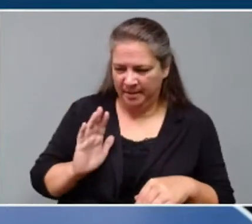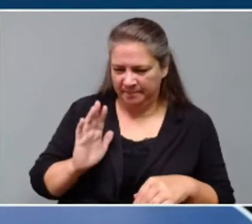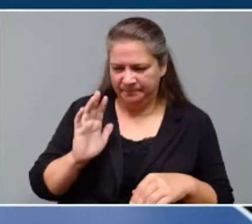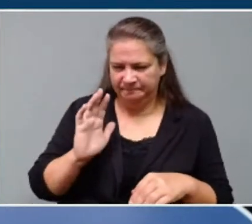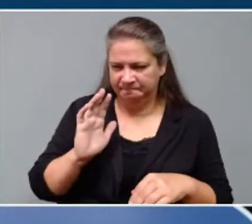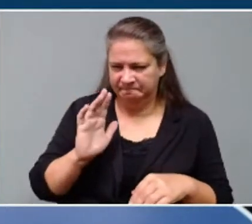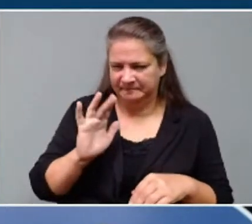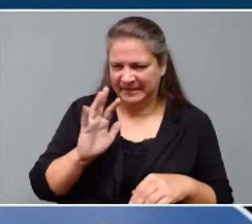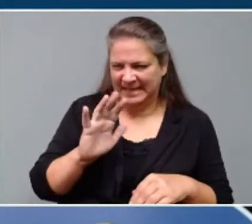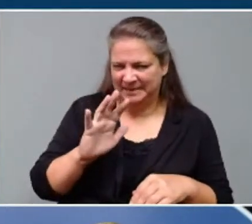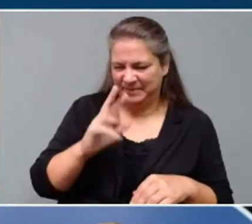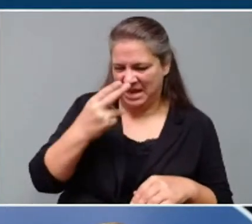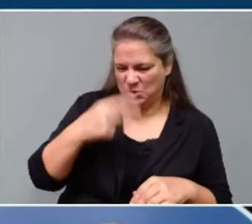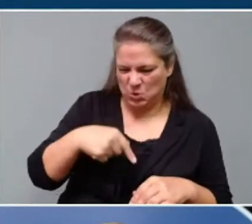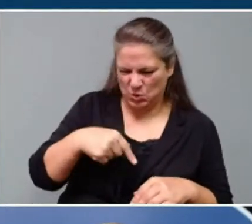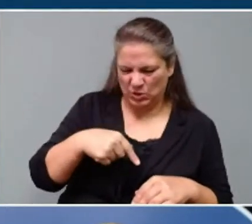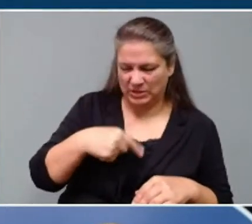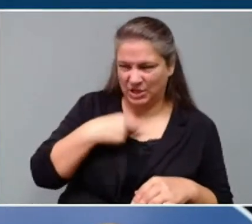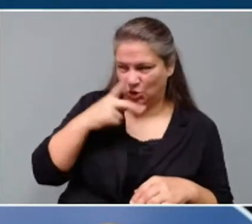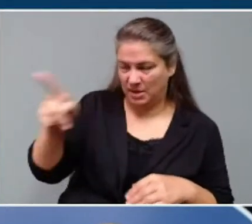see him and his wife, Benita,